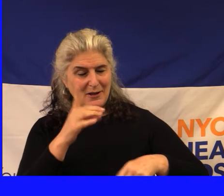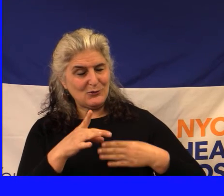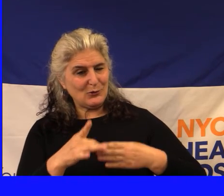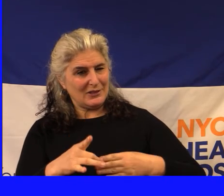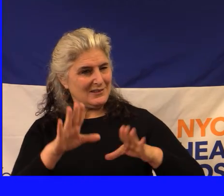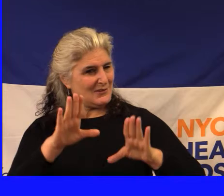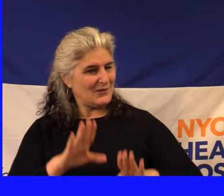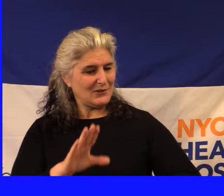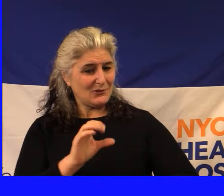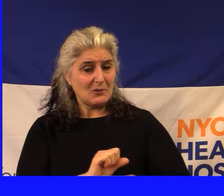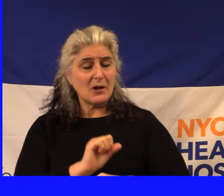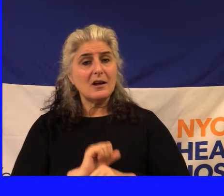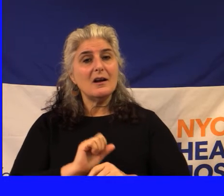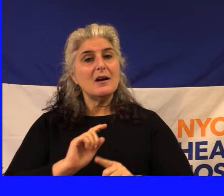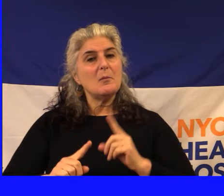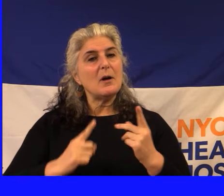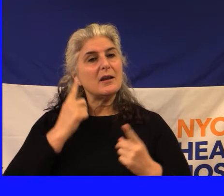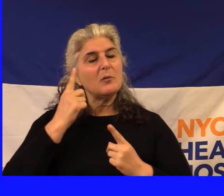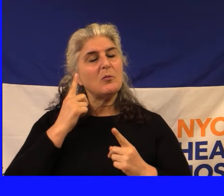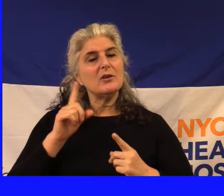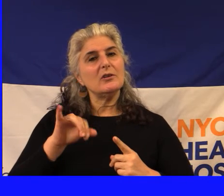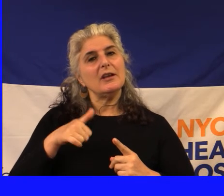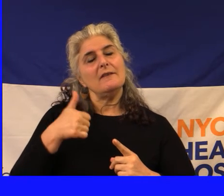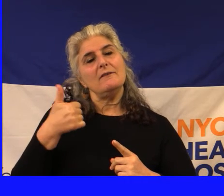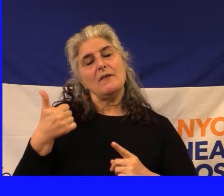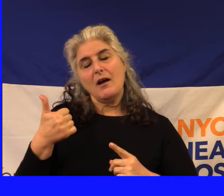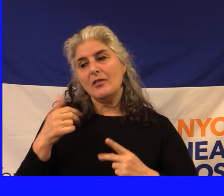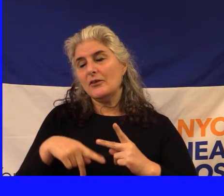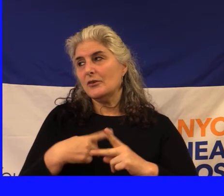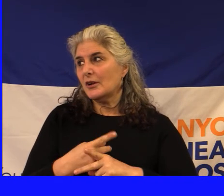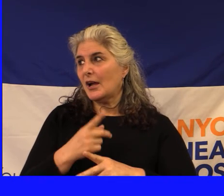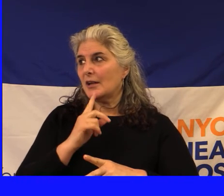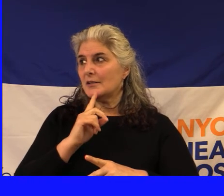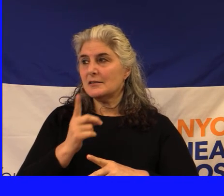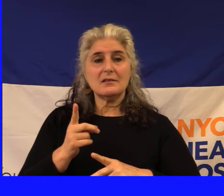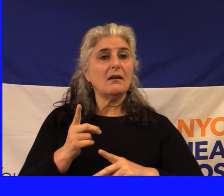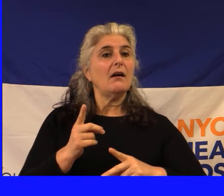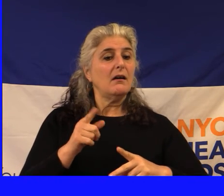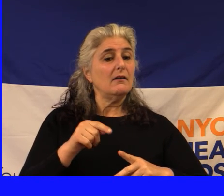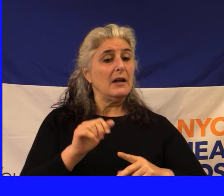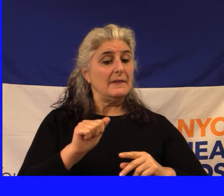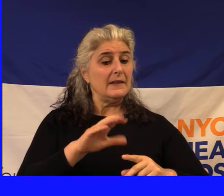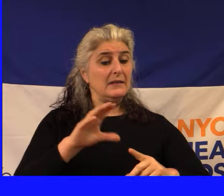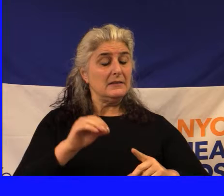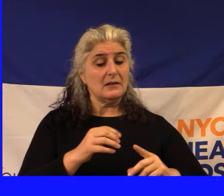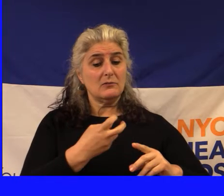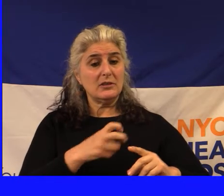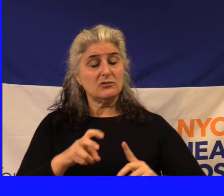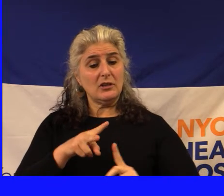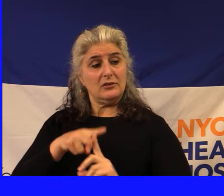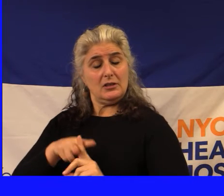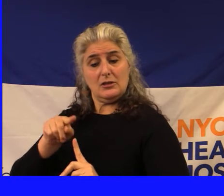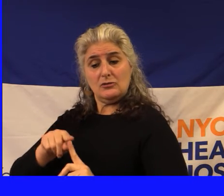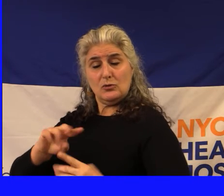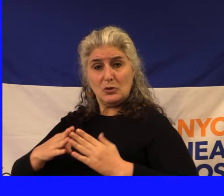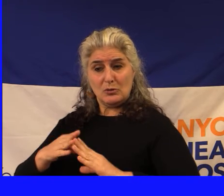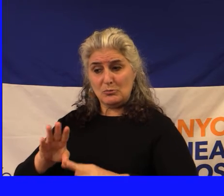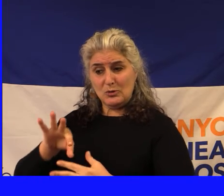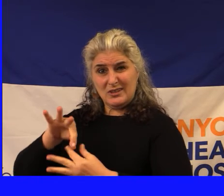lessons learned from the ACO translate into activities at H&H,